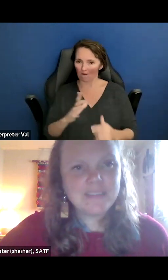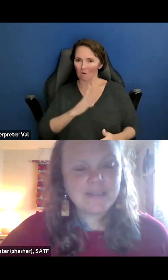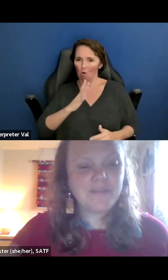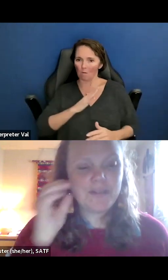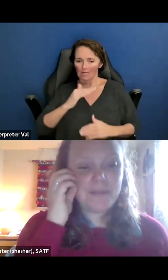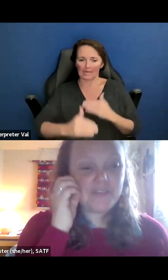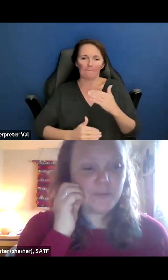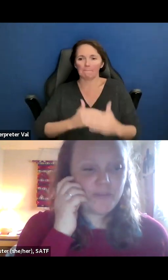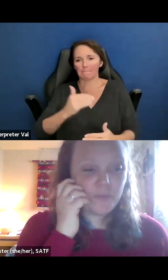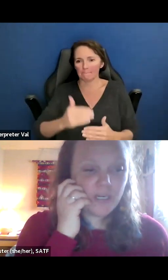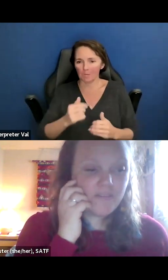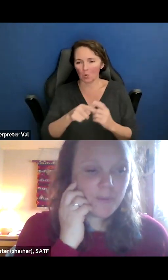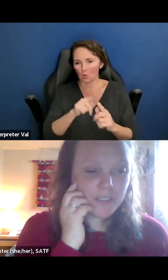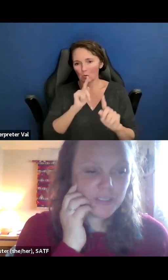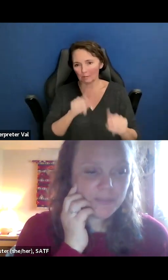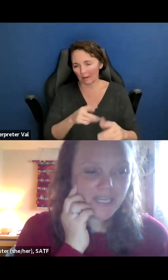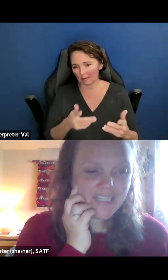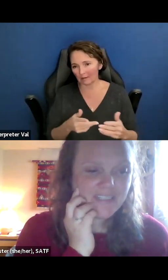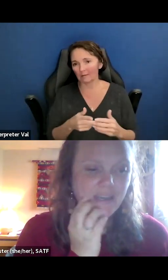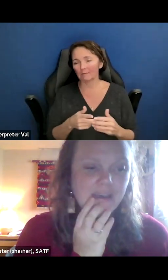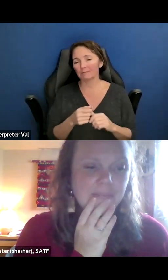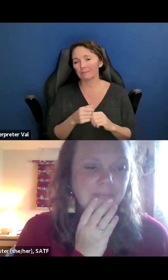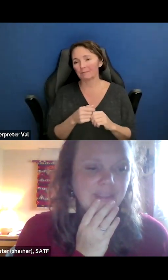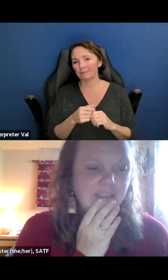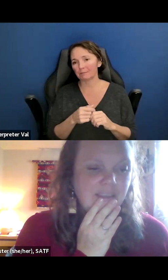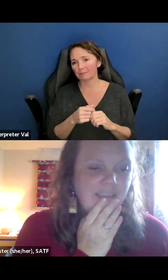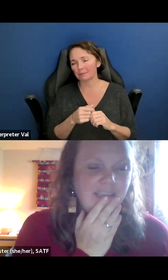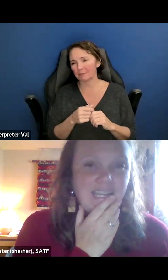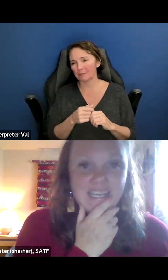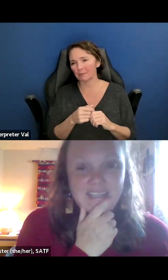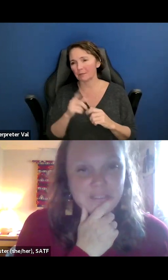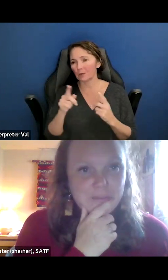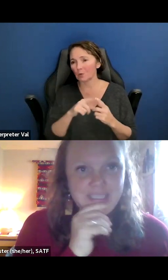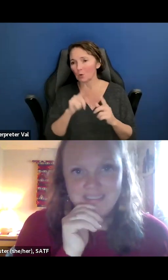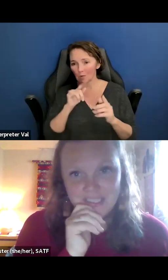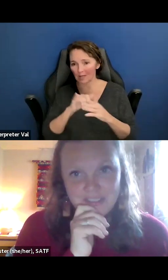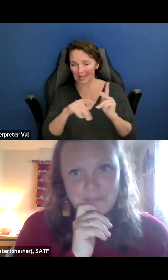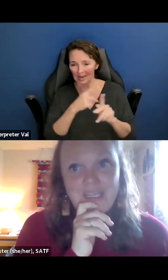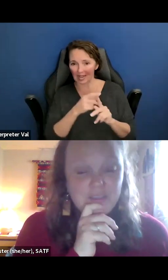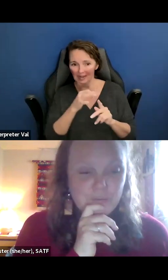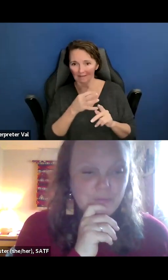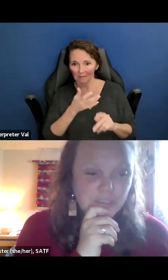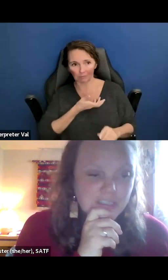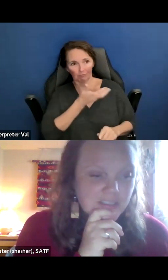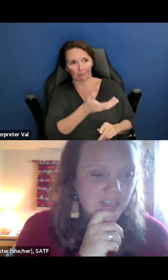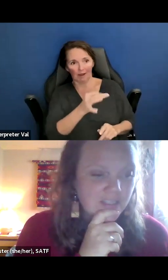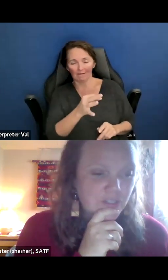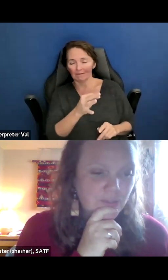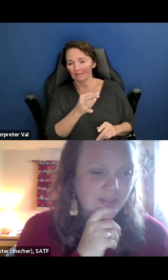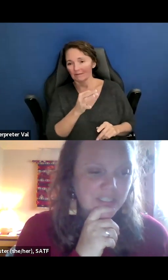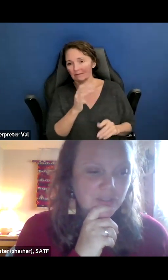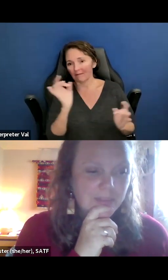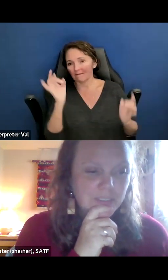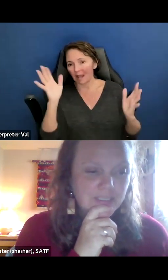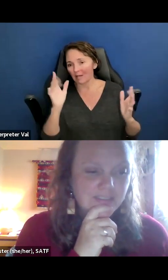And more on this can be found on page 44 of the partnership guide. It can include things like just making those referrals